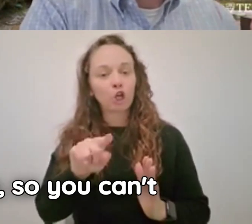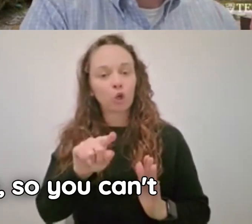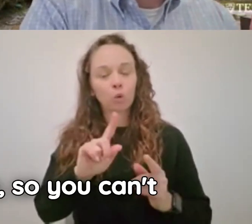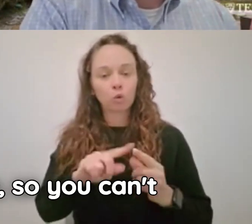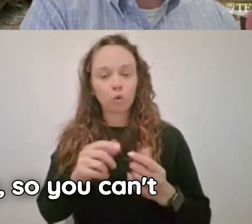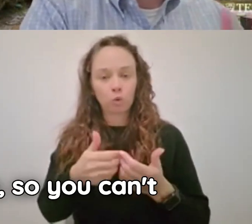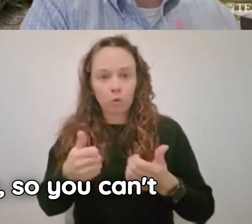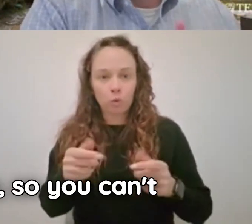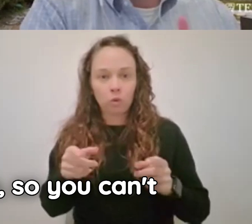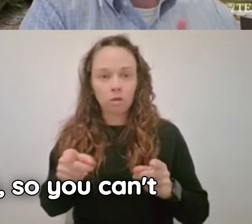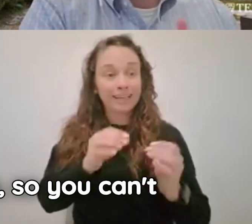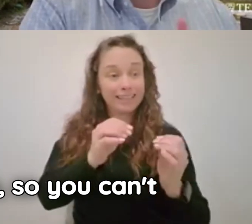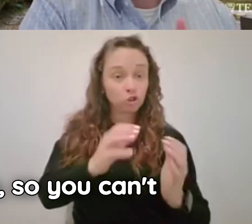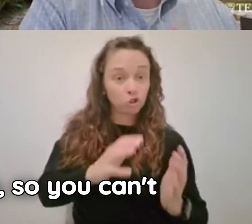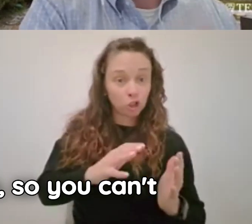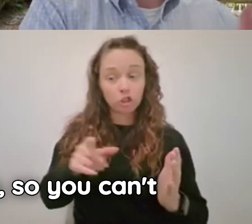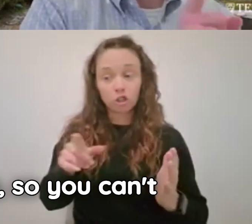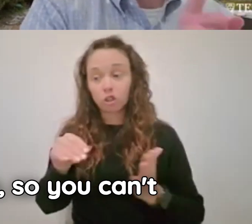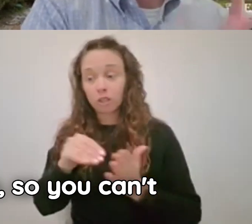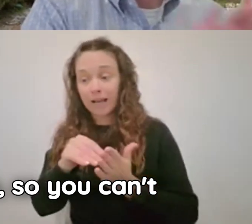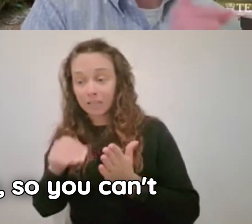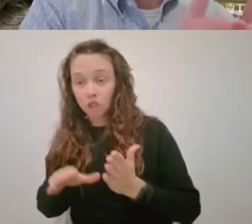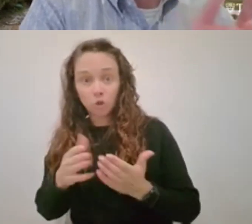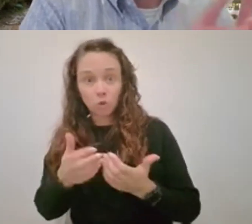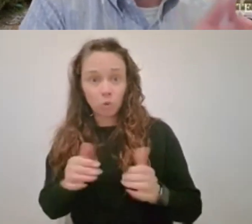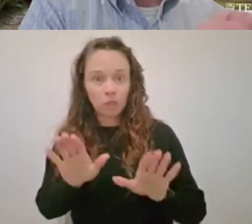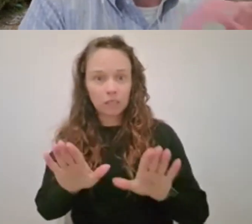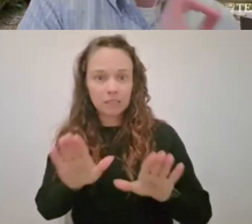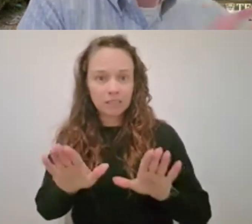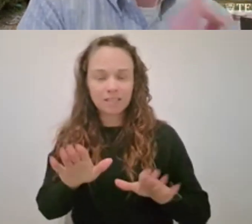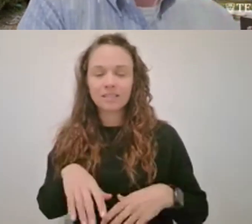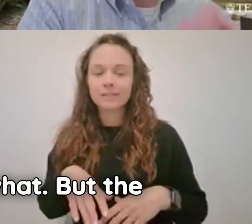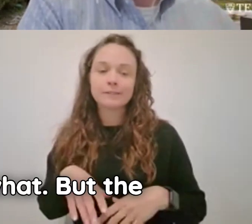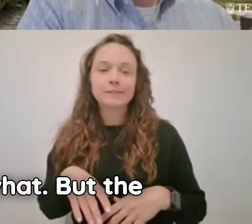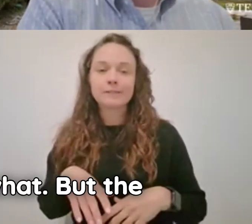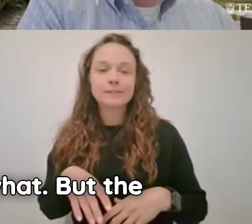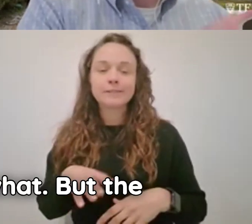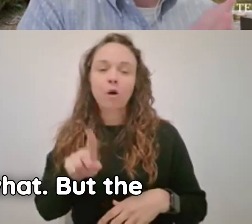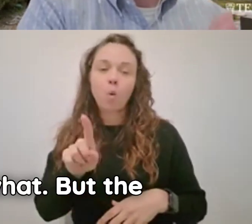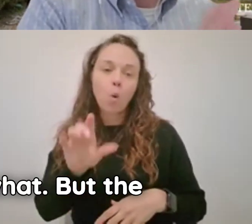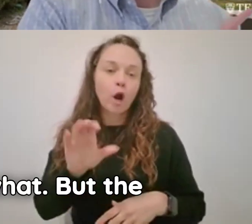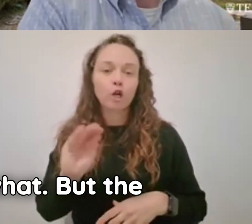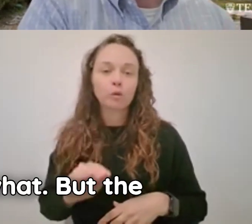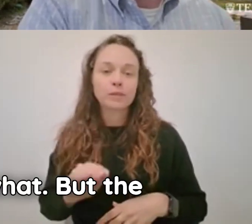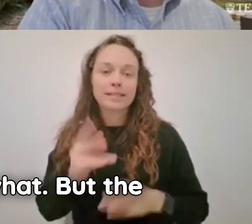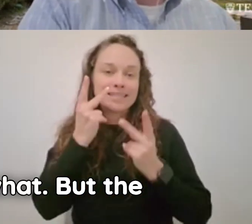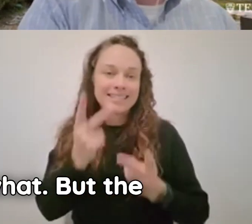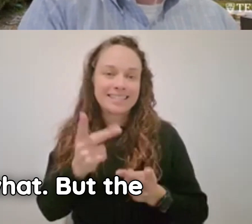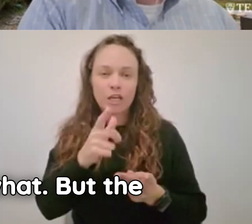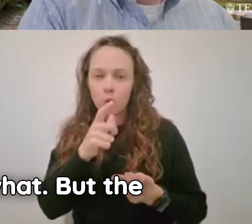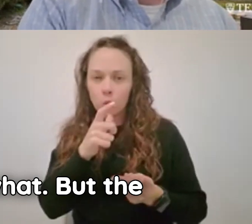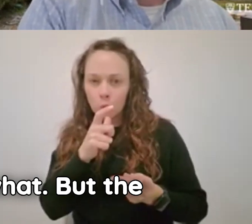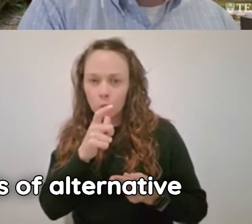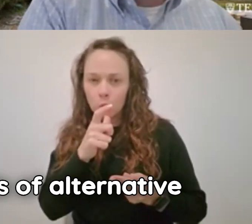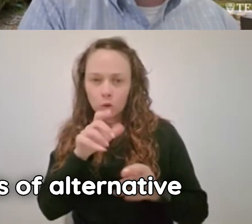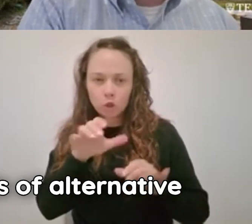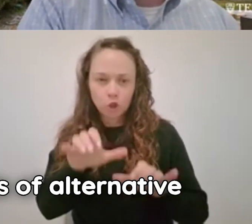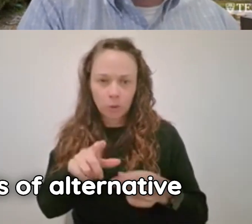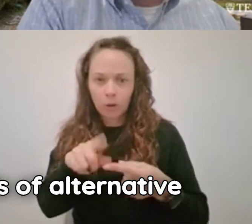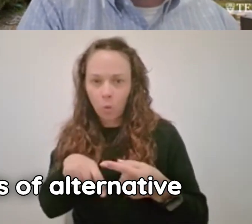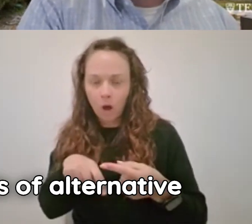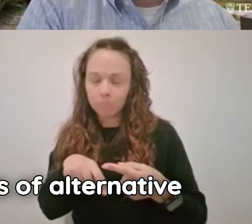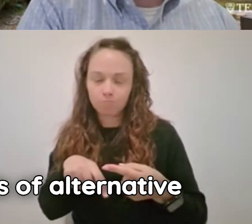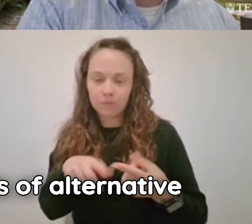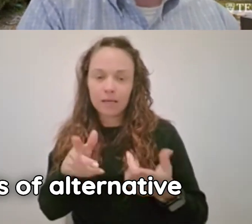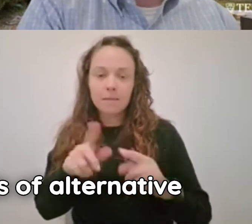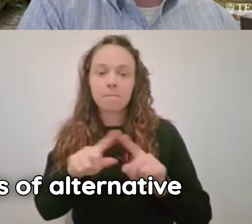between instructors and students. So you can't 100% see who's doing what. But the total number